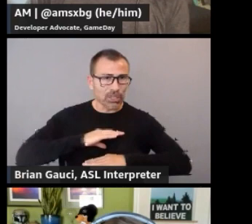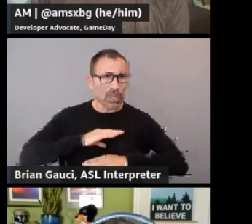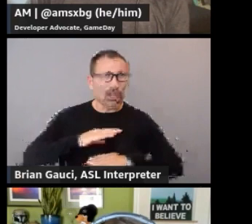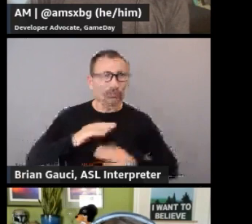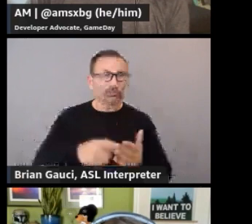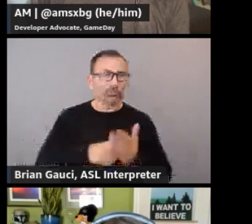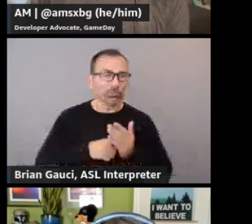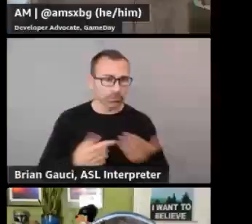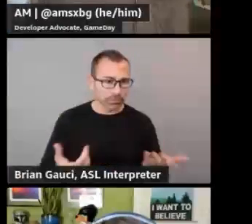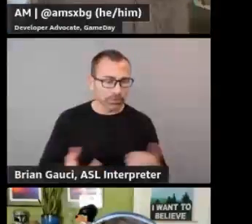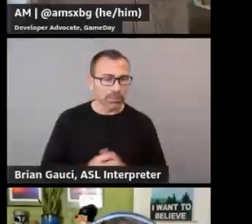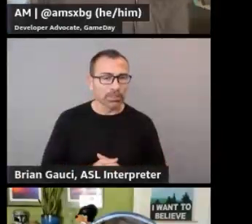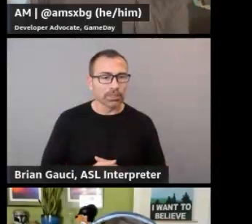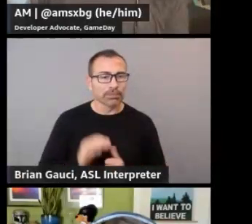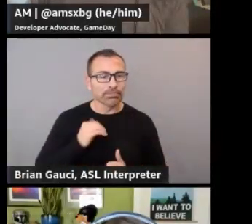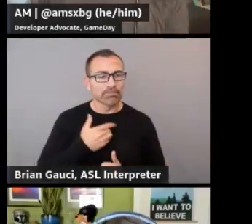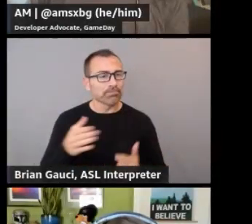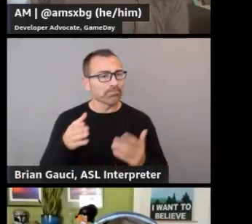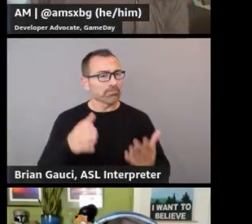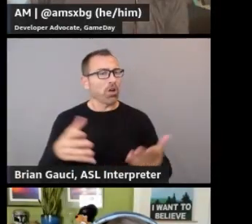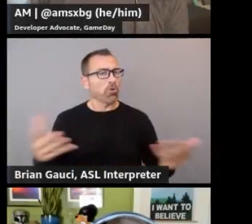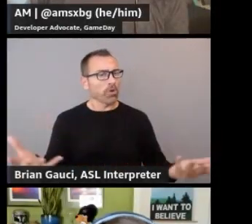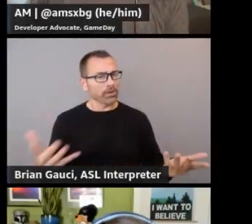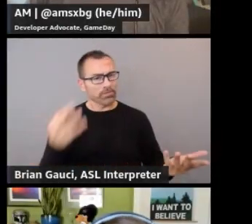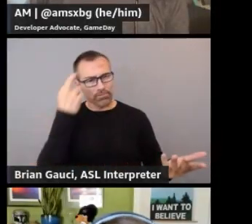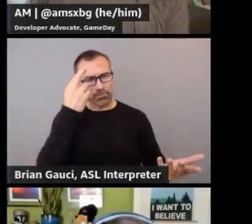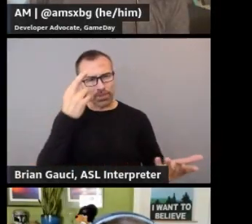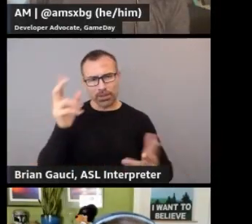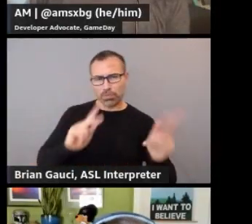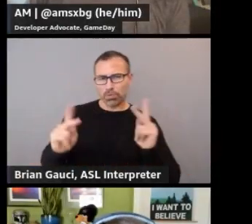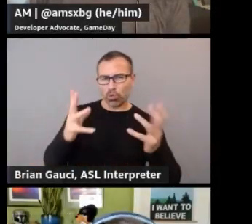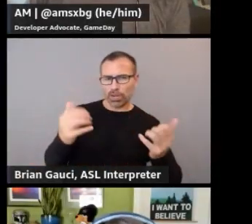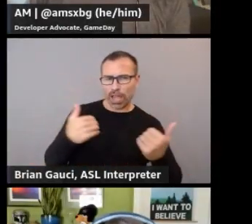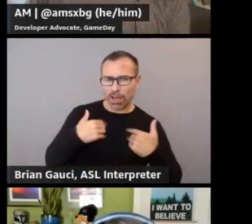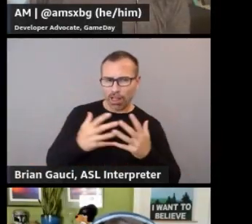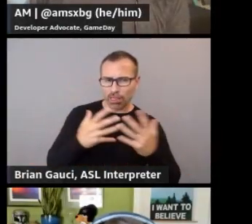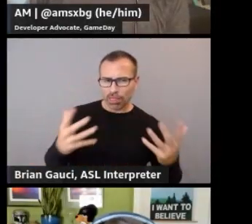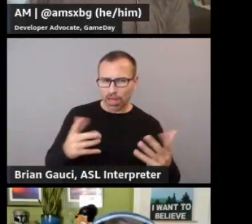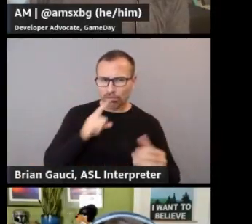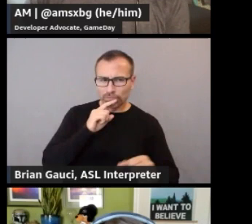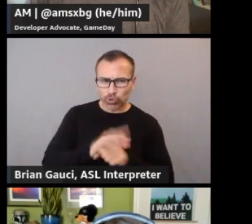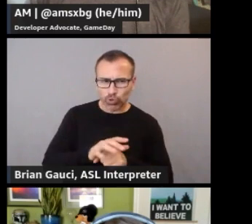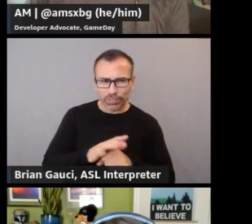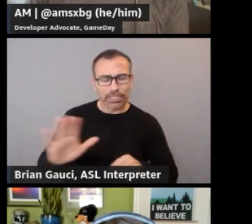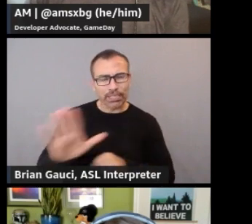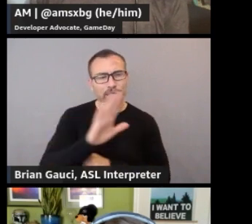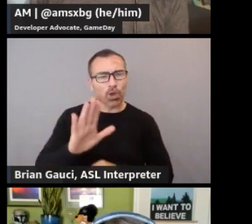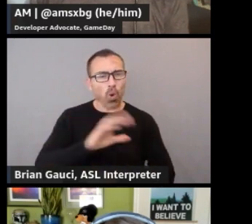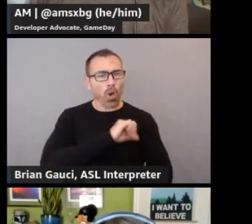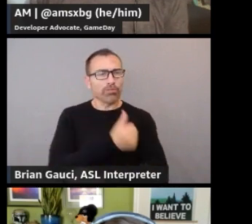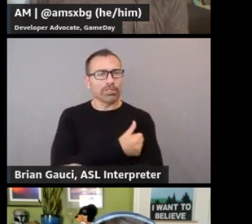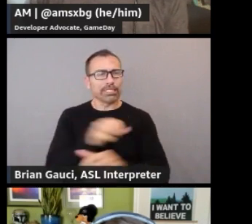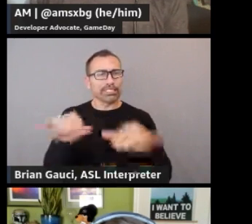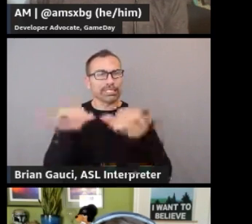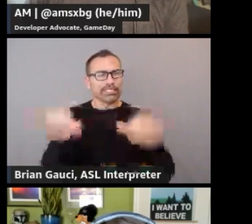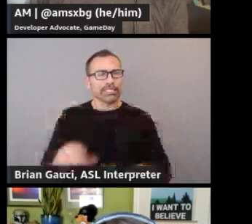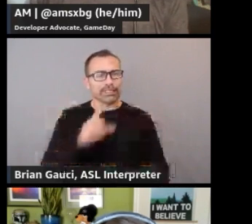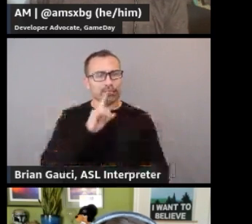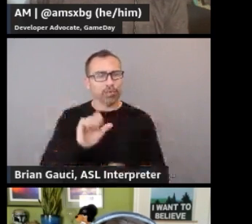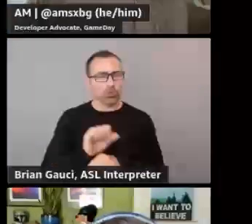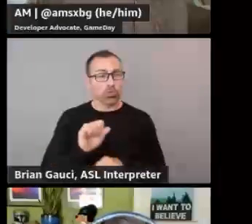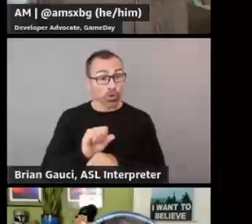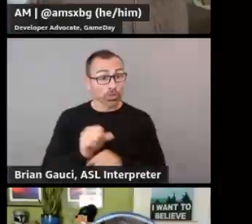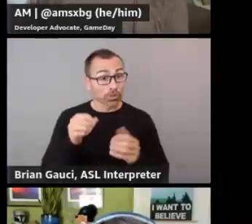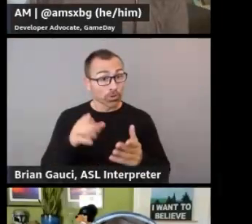of realizing that people want to have a lot of assurance that their authorization system really works the way they intend,